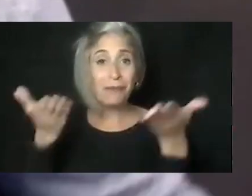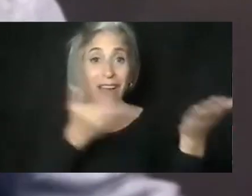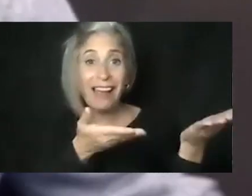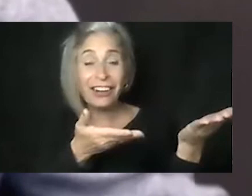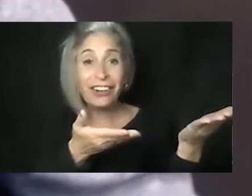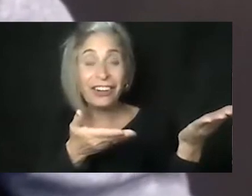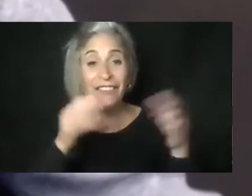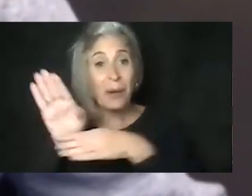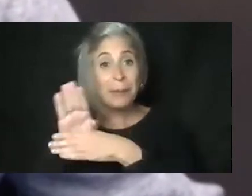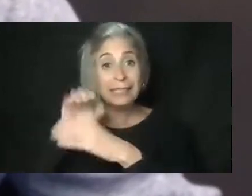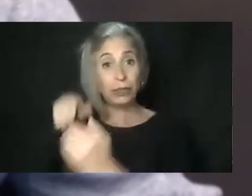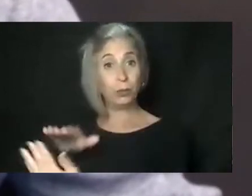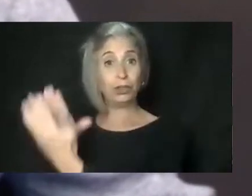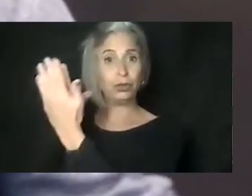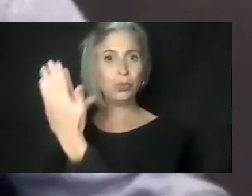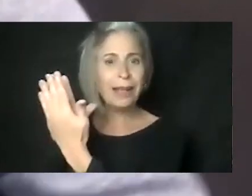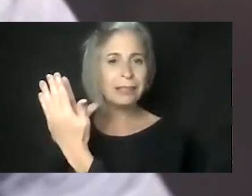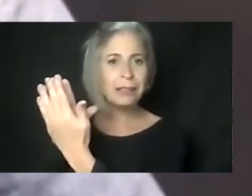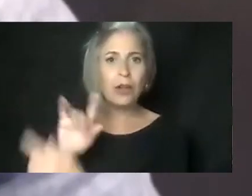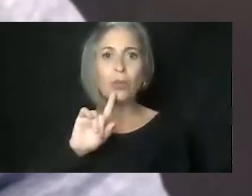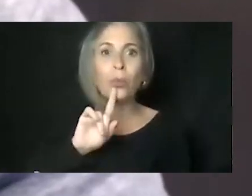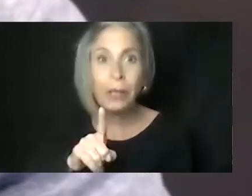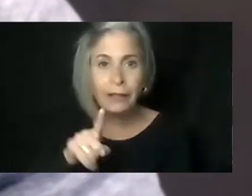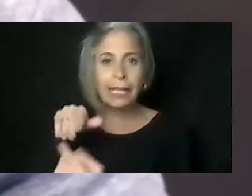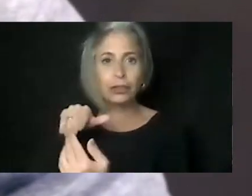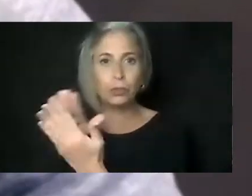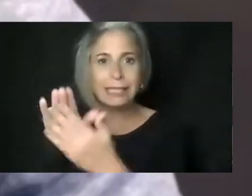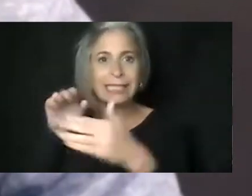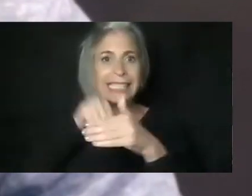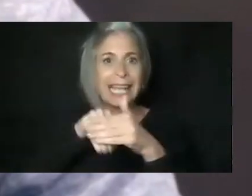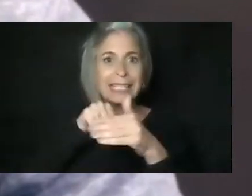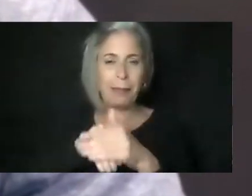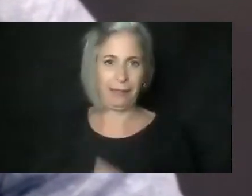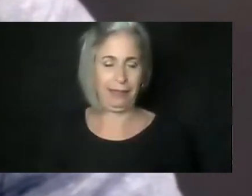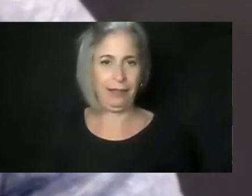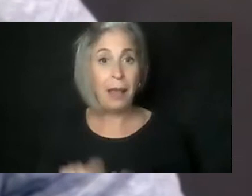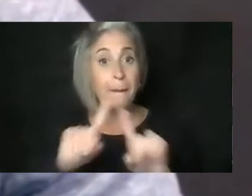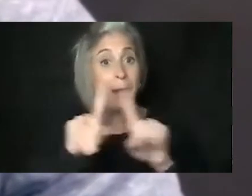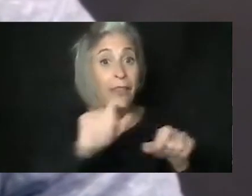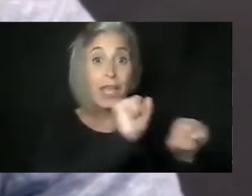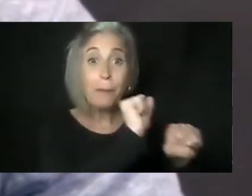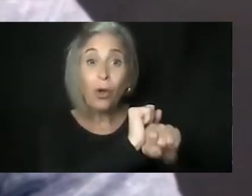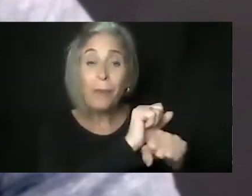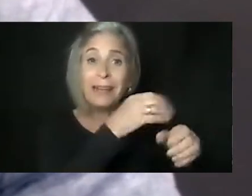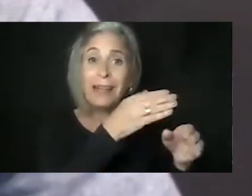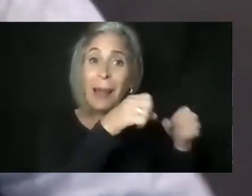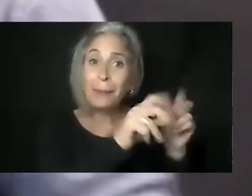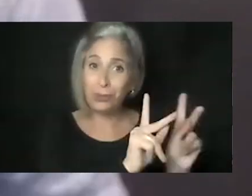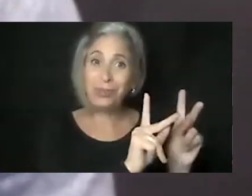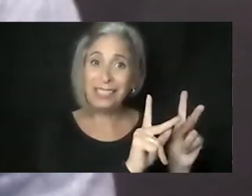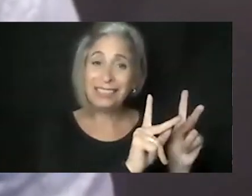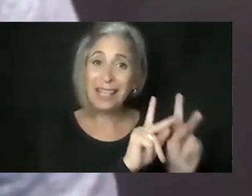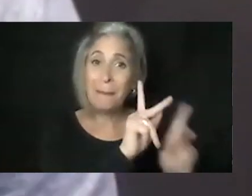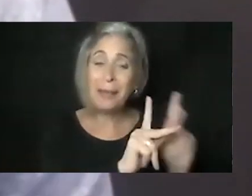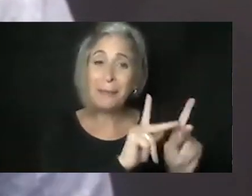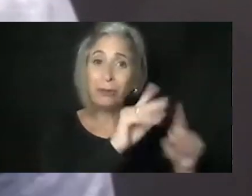that are trying to address, like authentically address the accessibility of their properties, but for the employment opportunity, for people who have